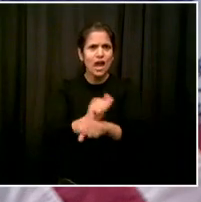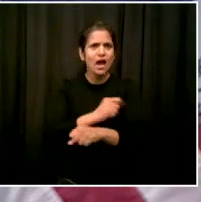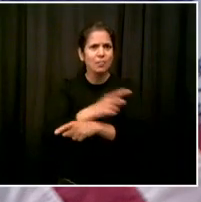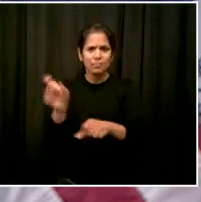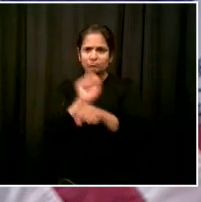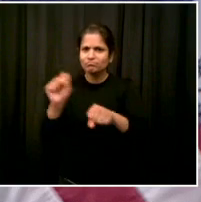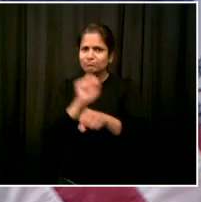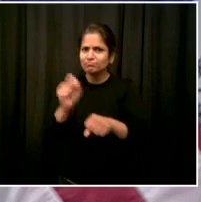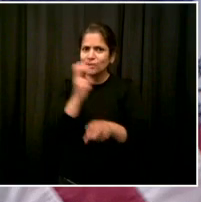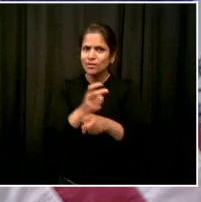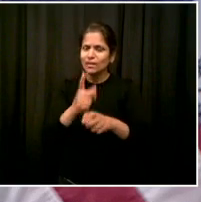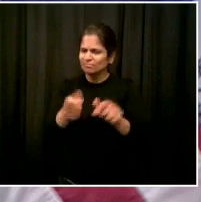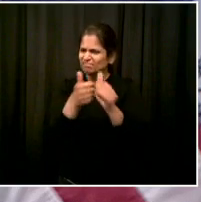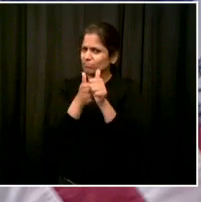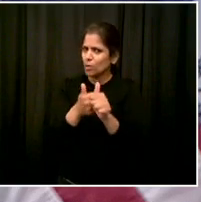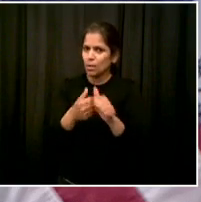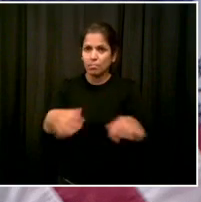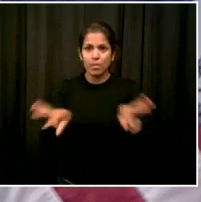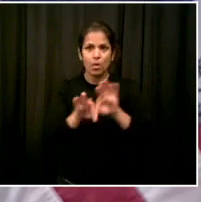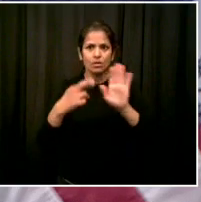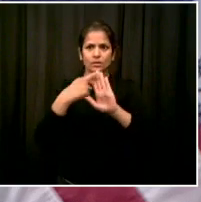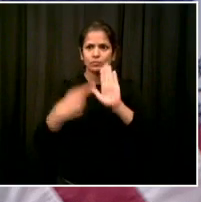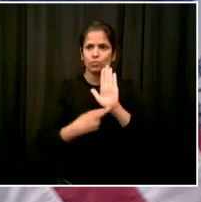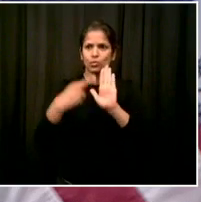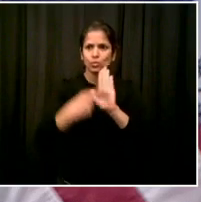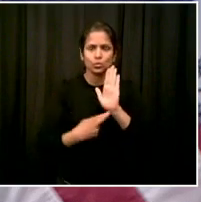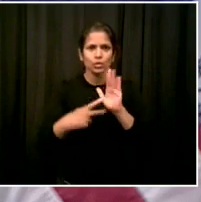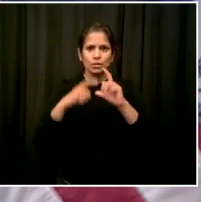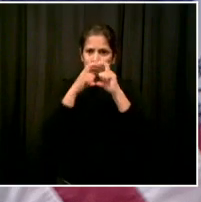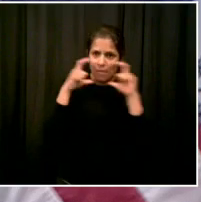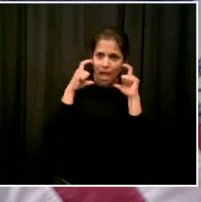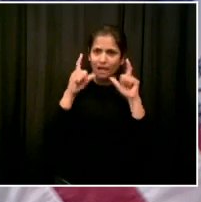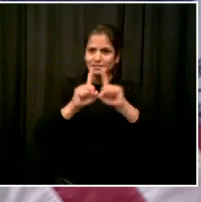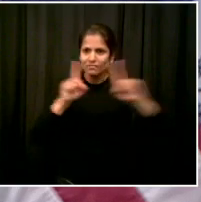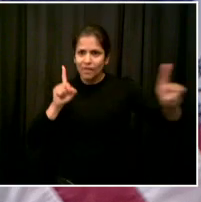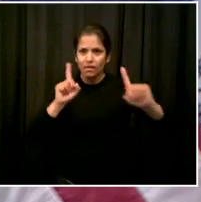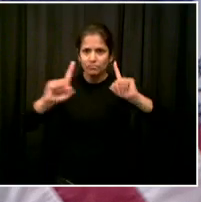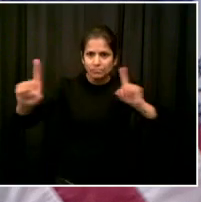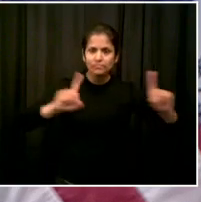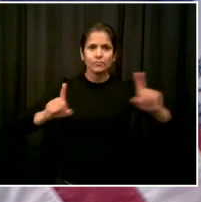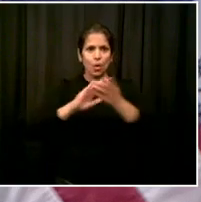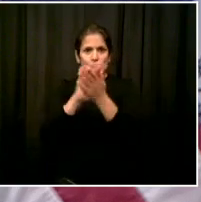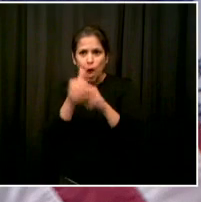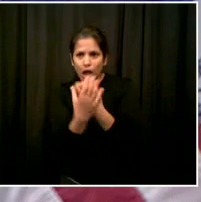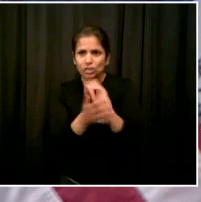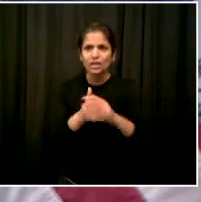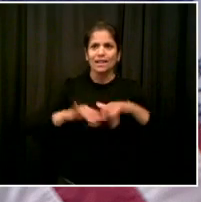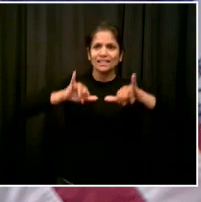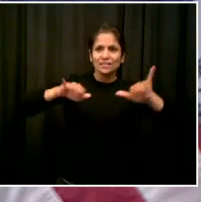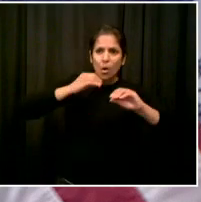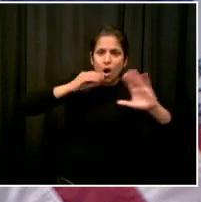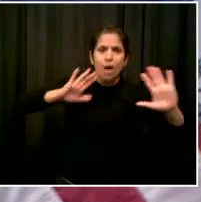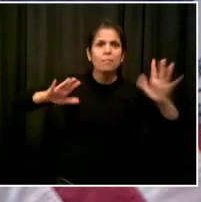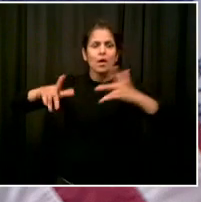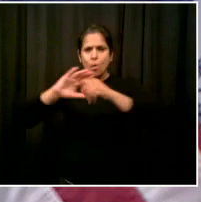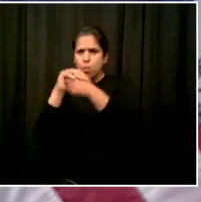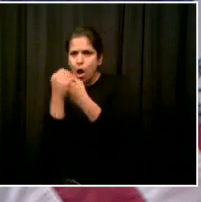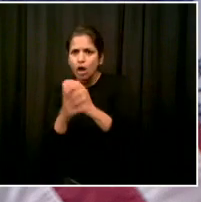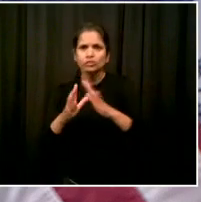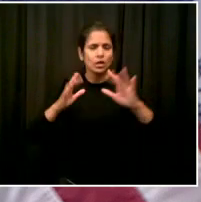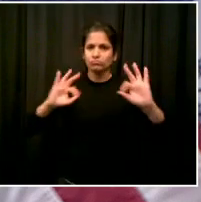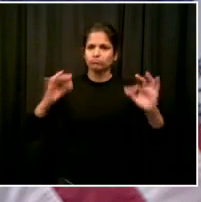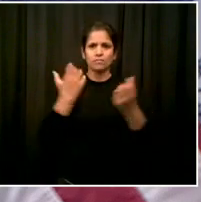keep tight, disciplined focus so we can keep these numbers down and keep reopening and restarting. A few words in